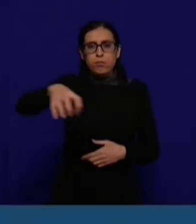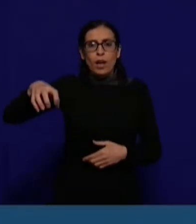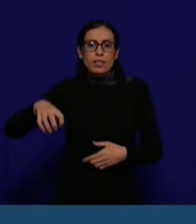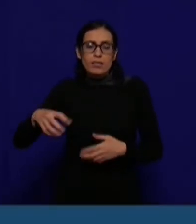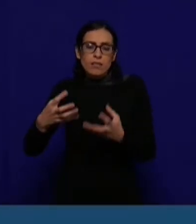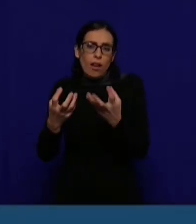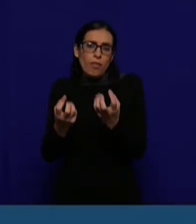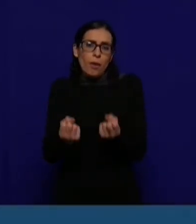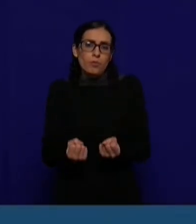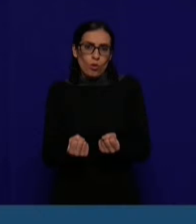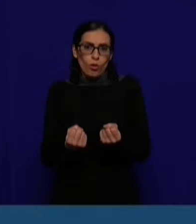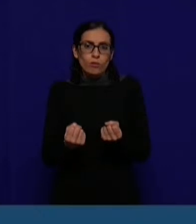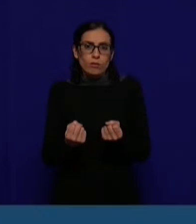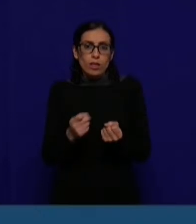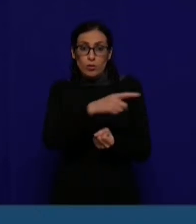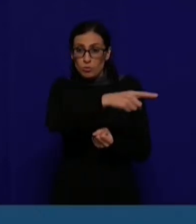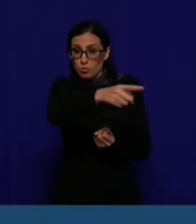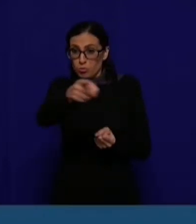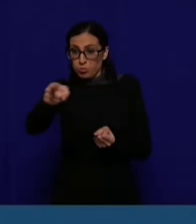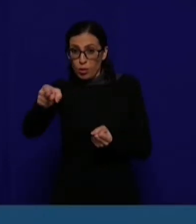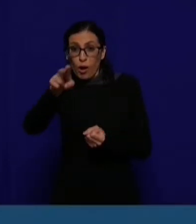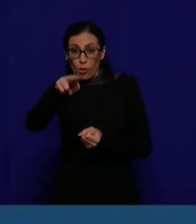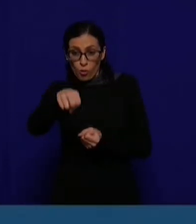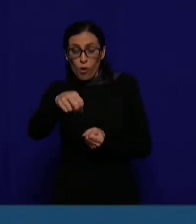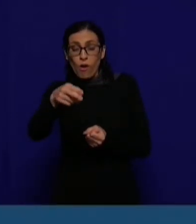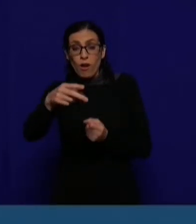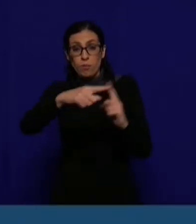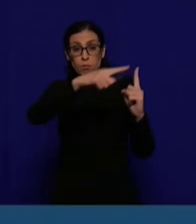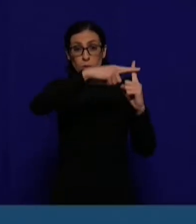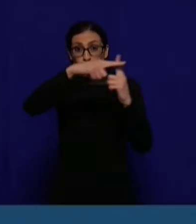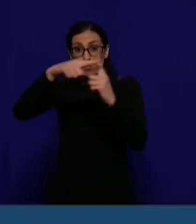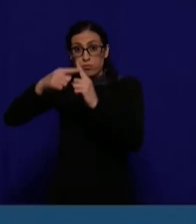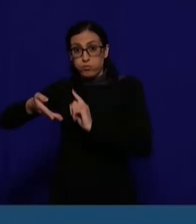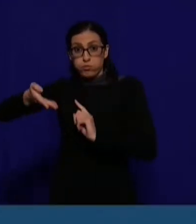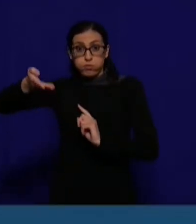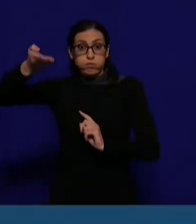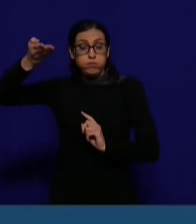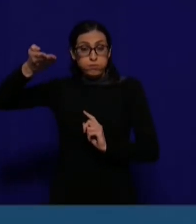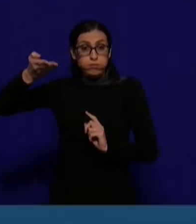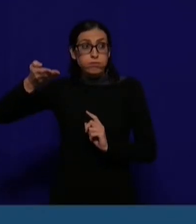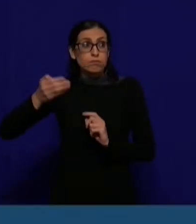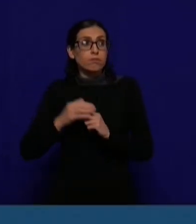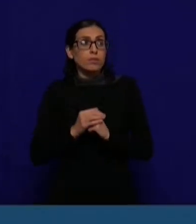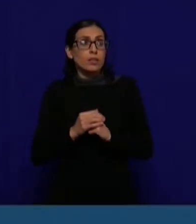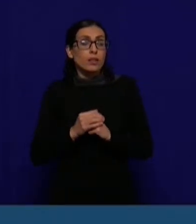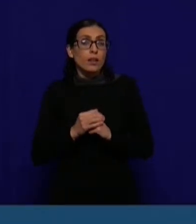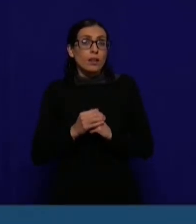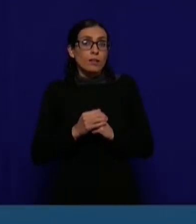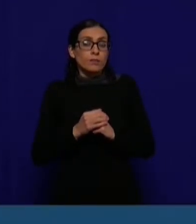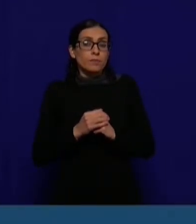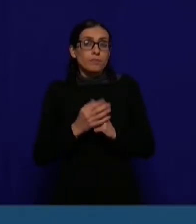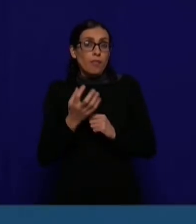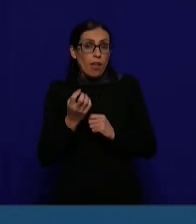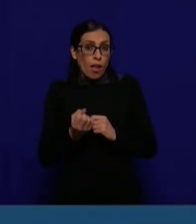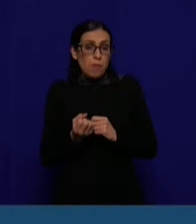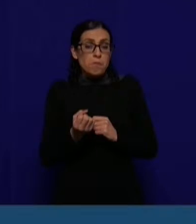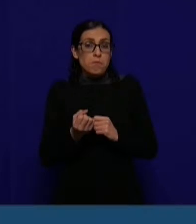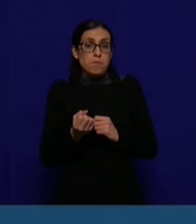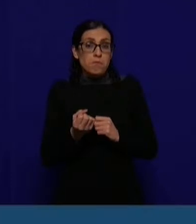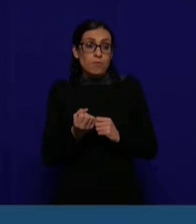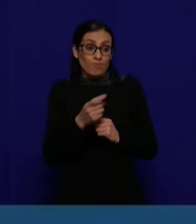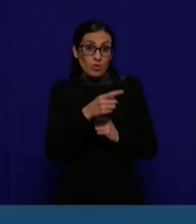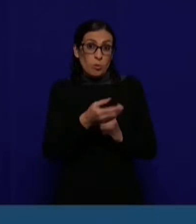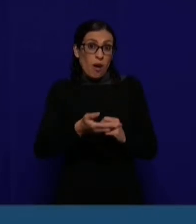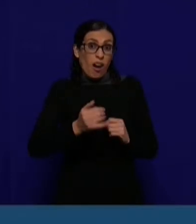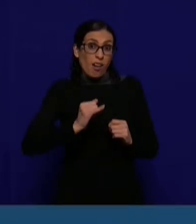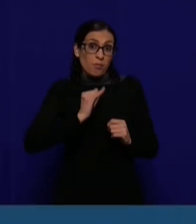għandek il-każijiet li għaddejjin li huma frekwenti ħafna, hemm prevalenzi barra Malta fejn huma ħafna iktar minn ta' Malta u allura